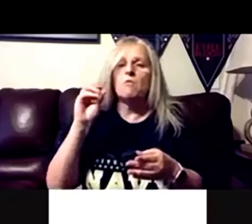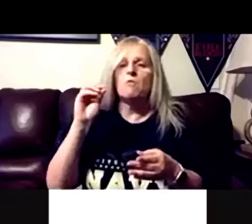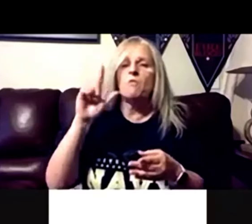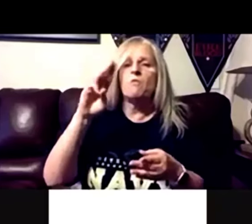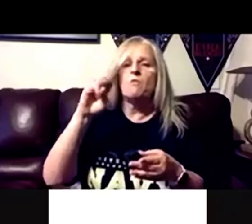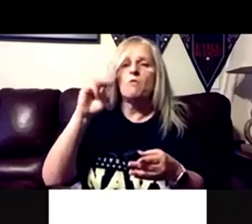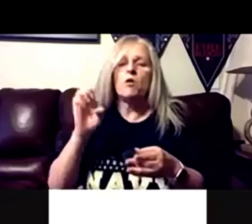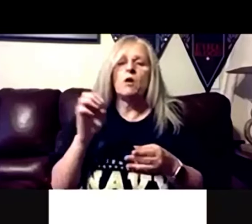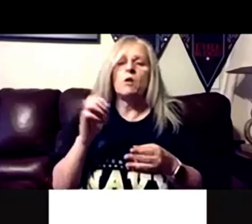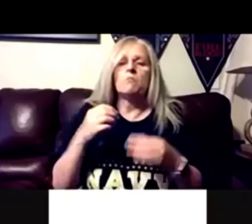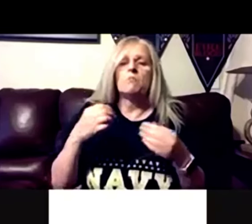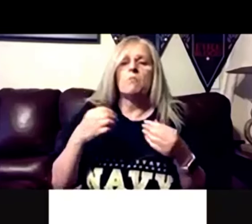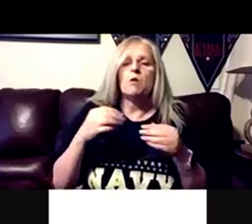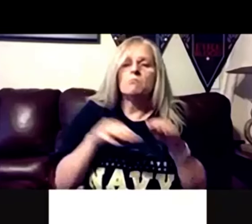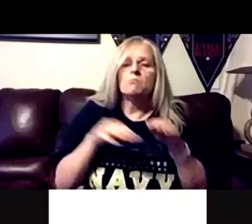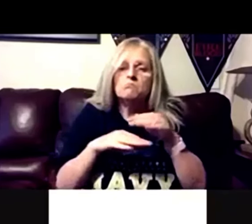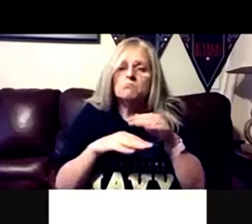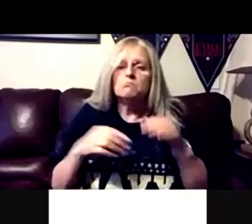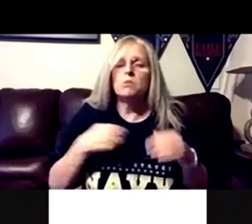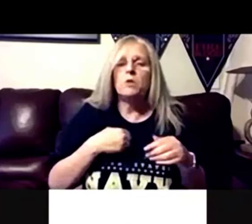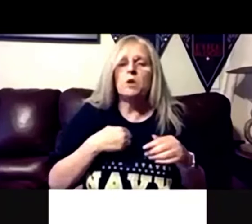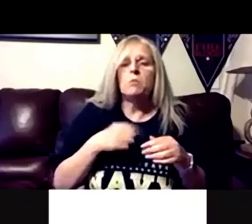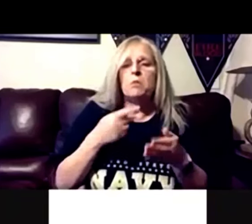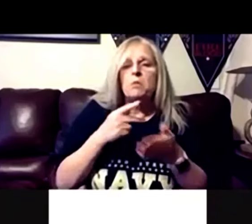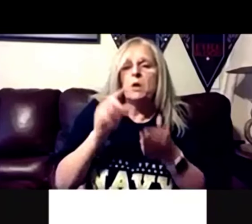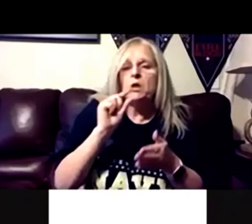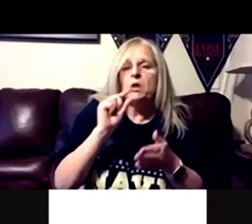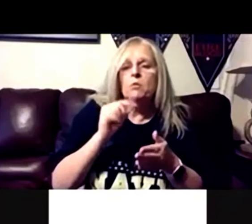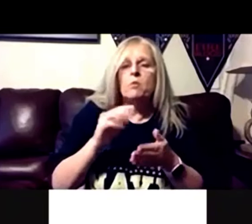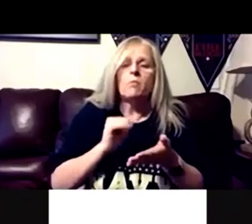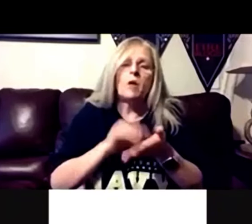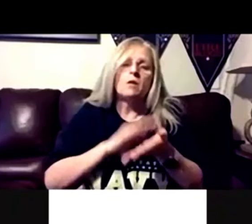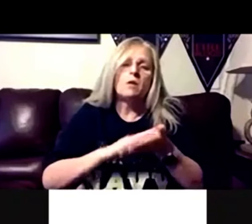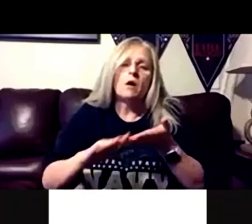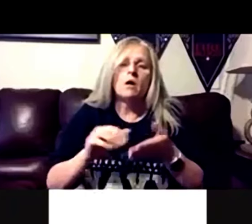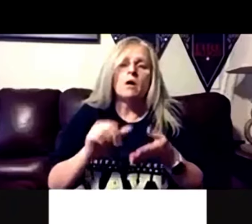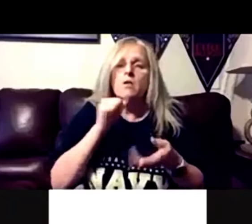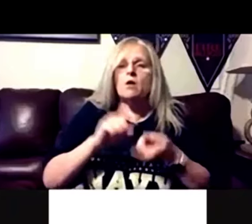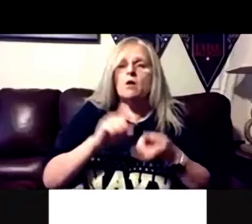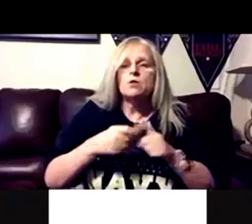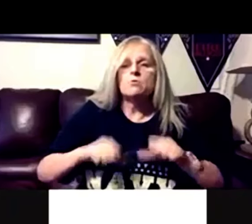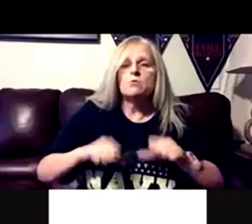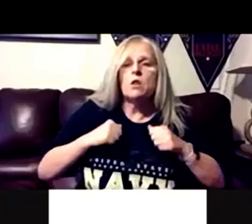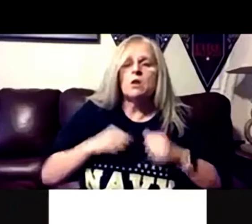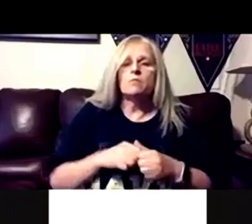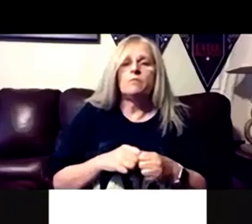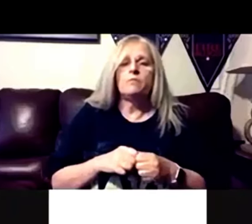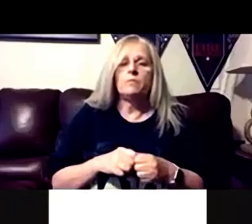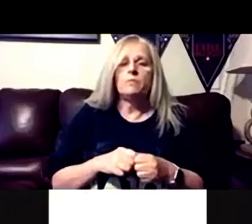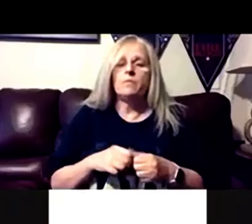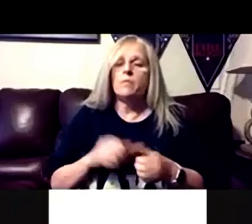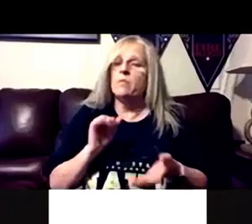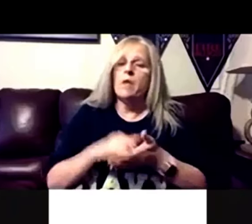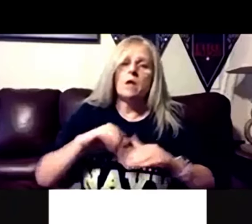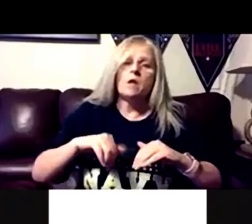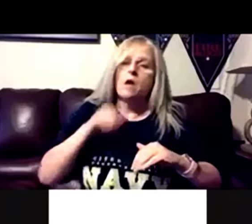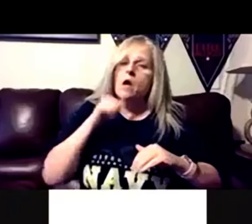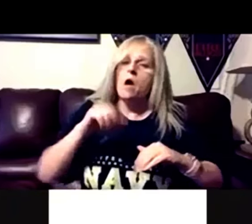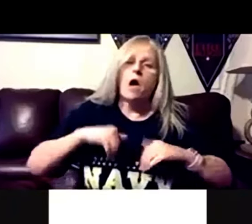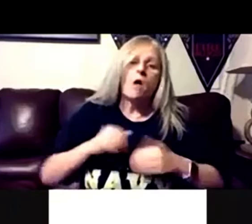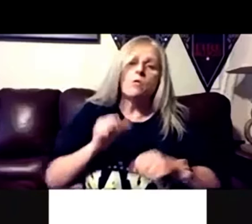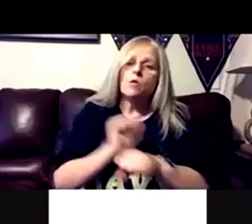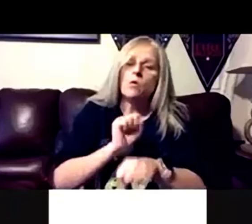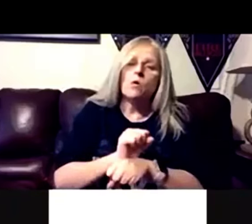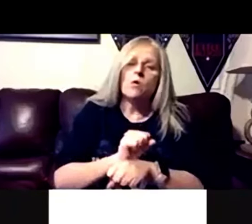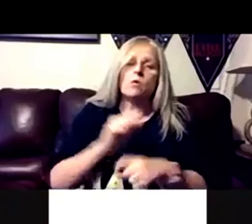from the customers. I'll get paid a little bit, and that's nice, but it's not going to change my life. That's really not how it's going to work. As Ash